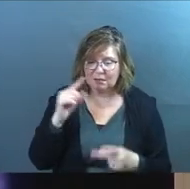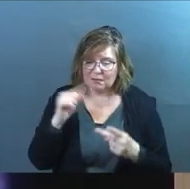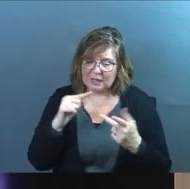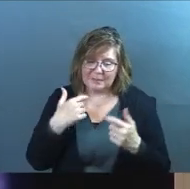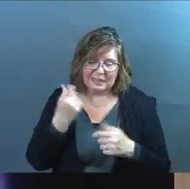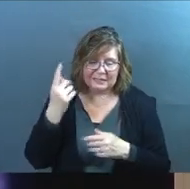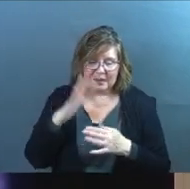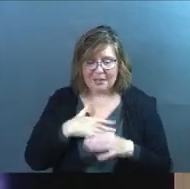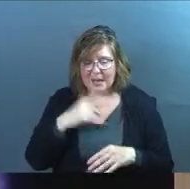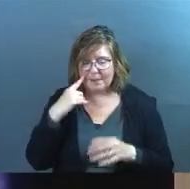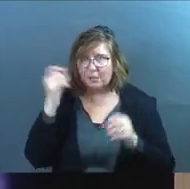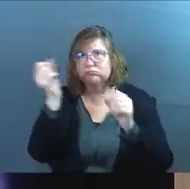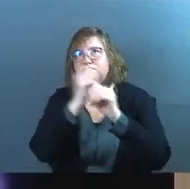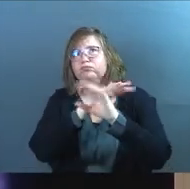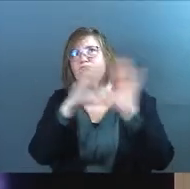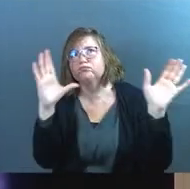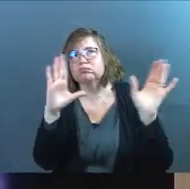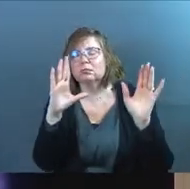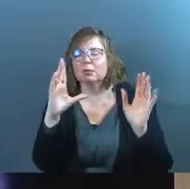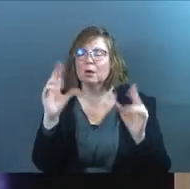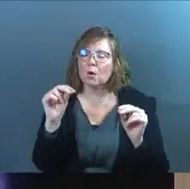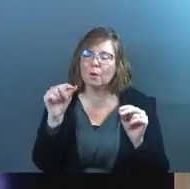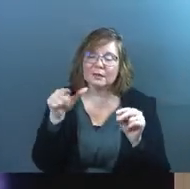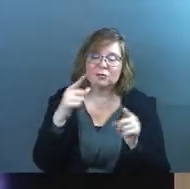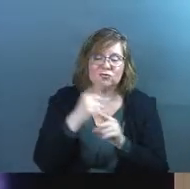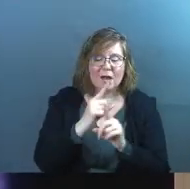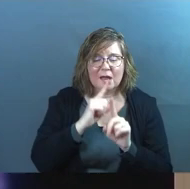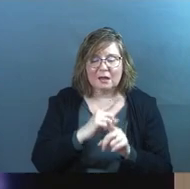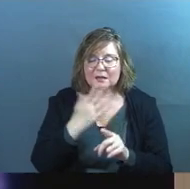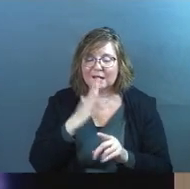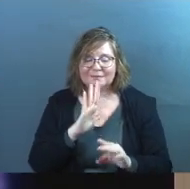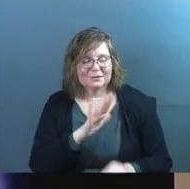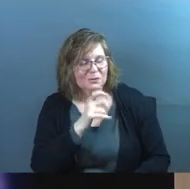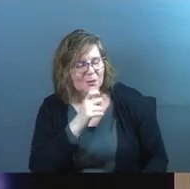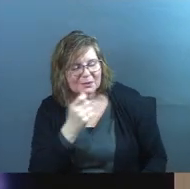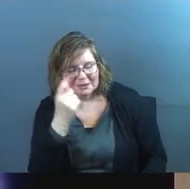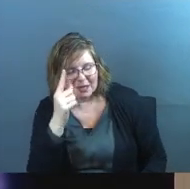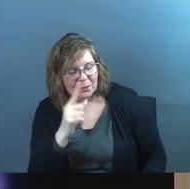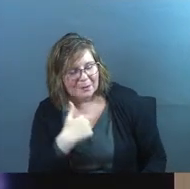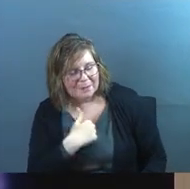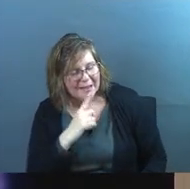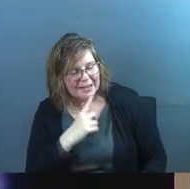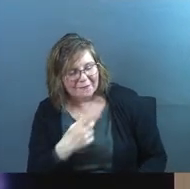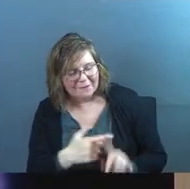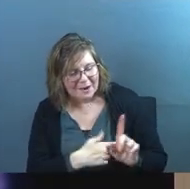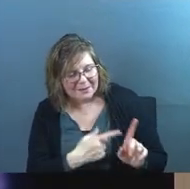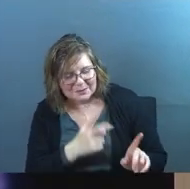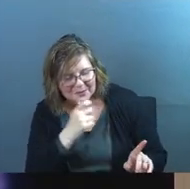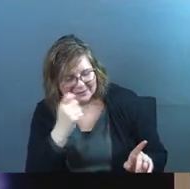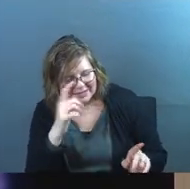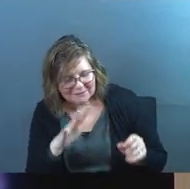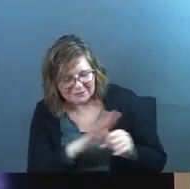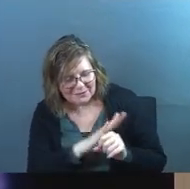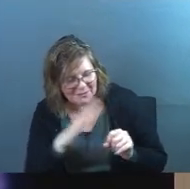this makes sense in my mind when you paint the big picture. I'm like, no, this is the right answer. And God's like, you don't know where my answers come from,